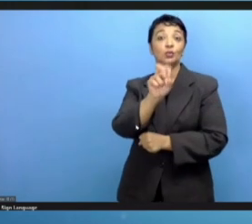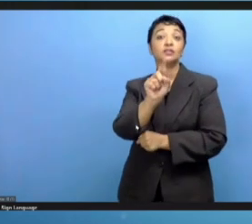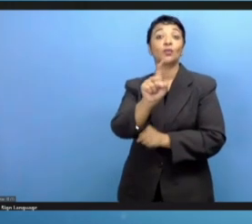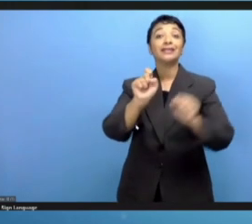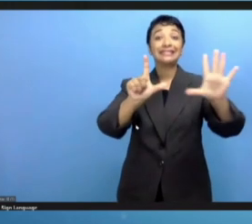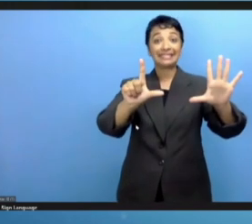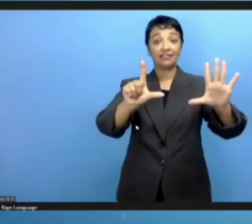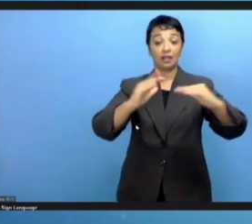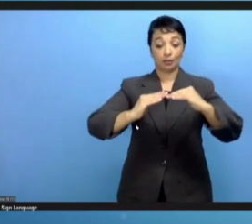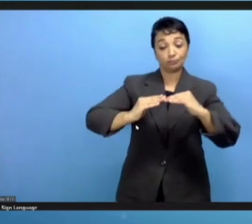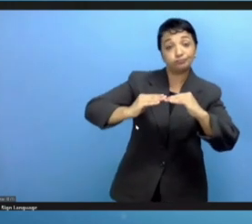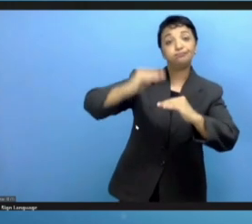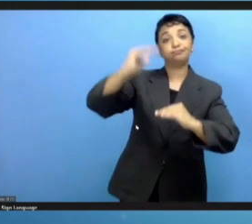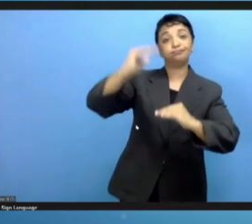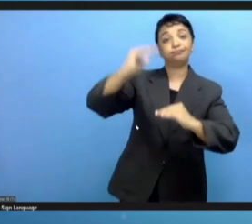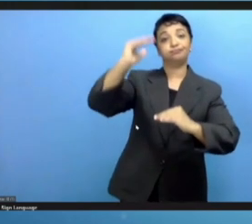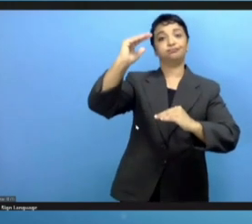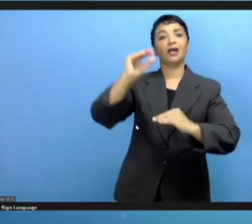million in